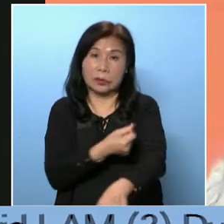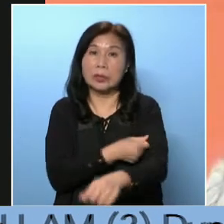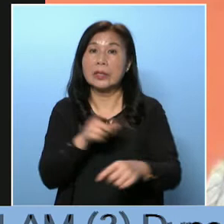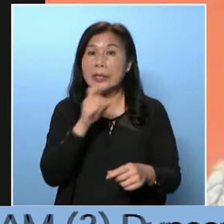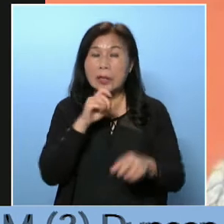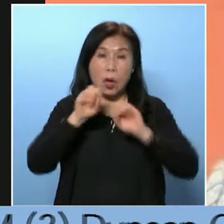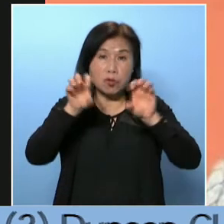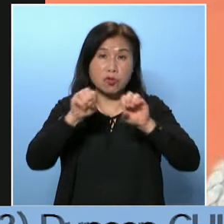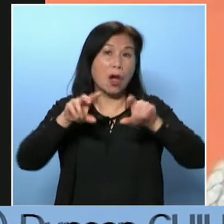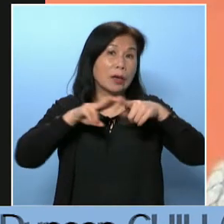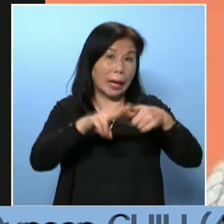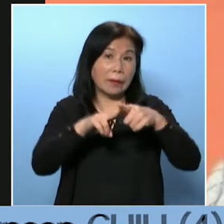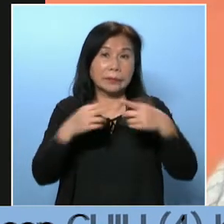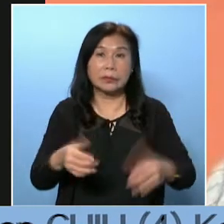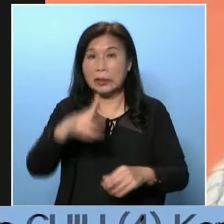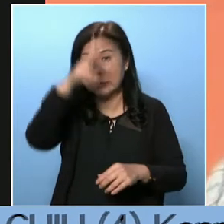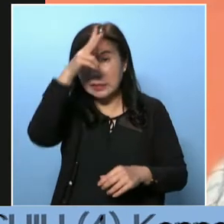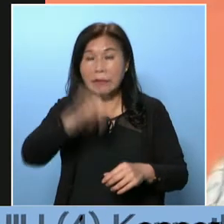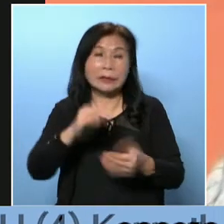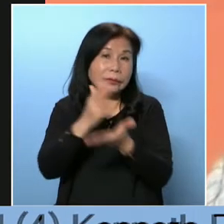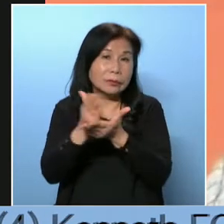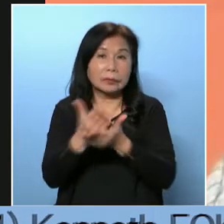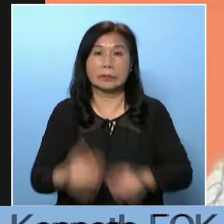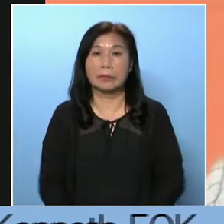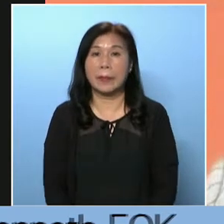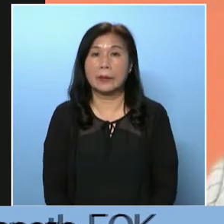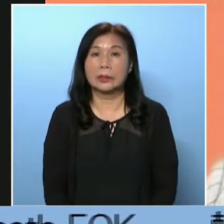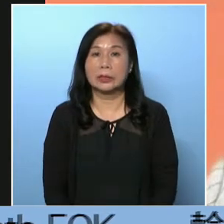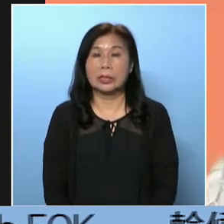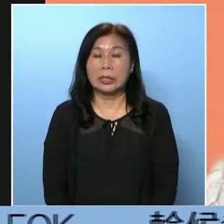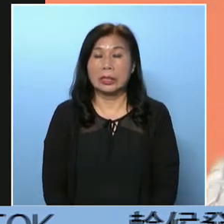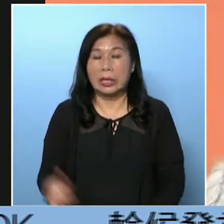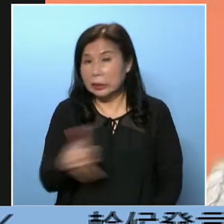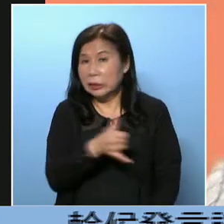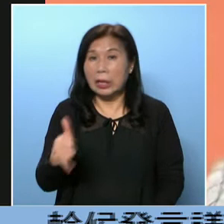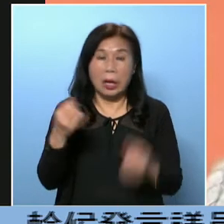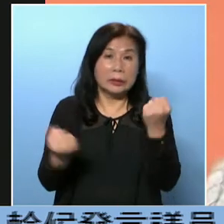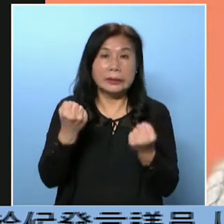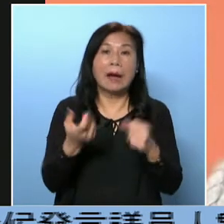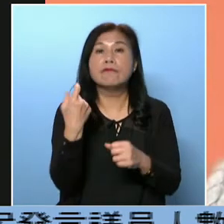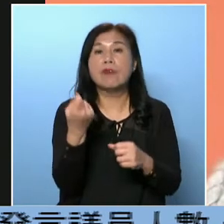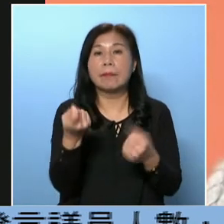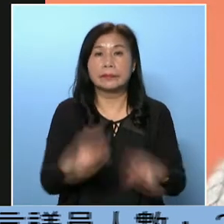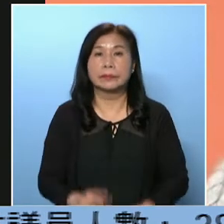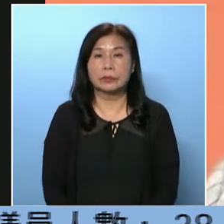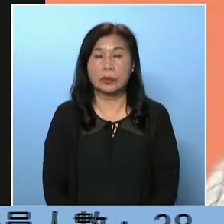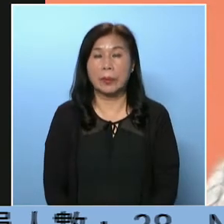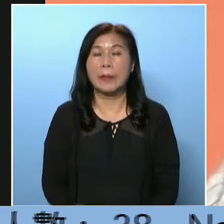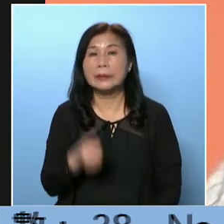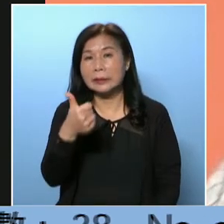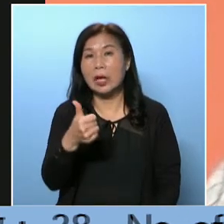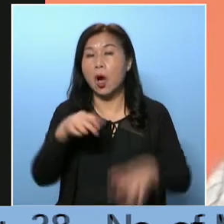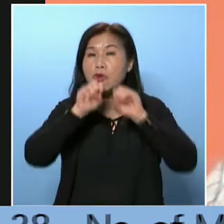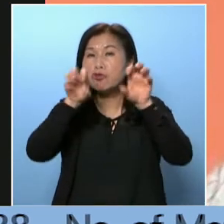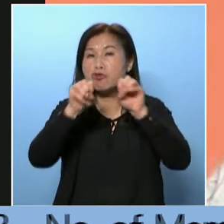While introducing more vaccination vehicles, the government can consider the following promotion strategy. besides being flexible,